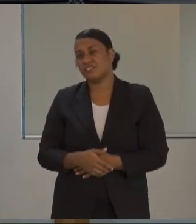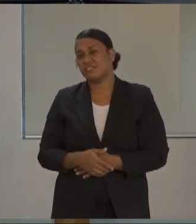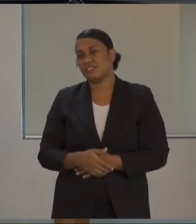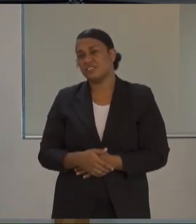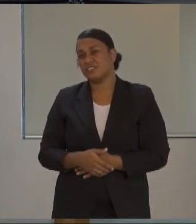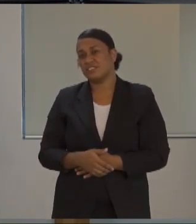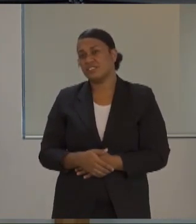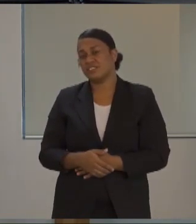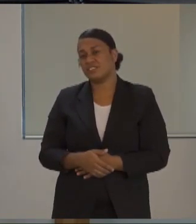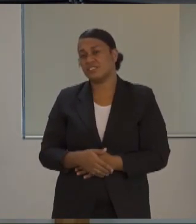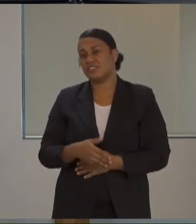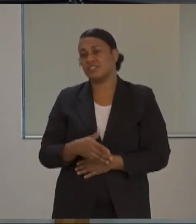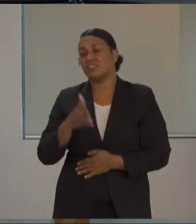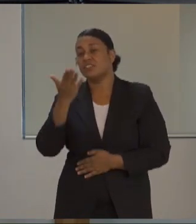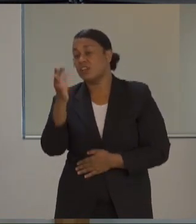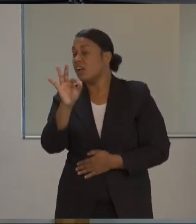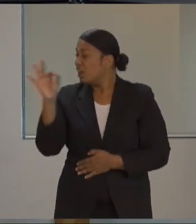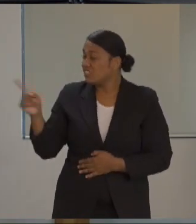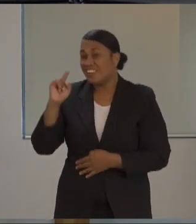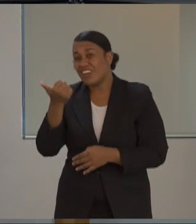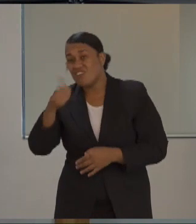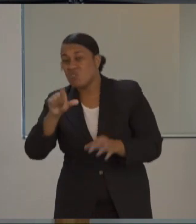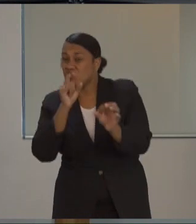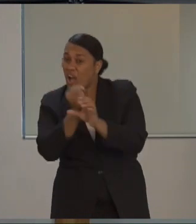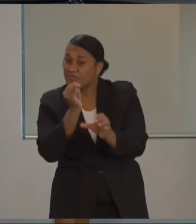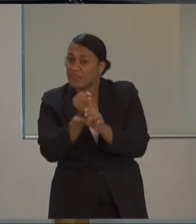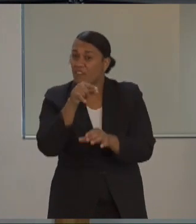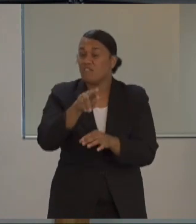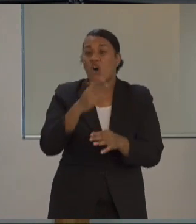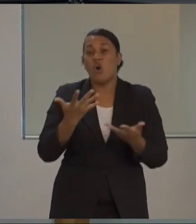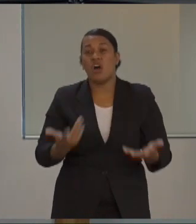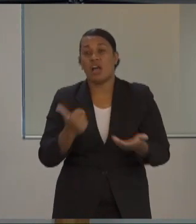saying. Sir, will any charges be laid against patient 1?